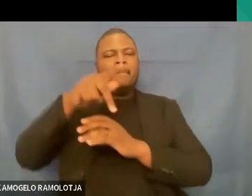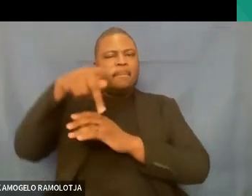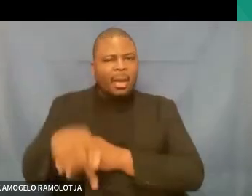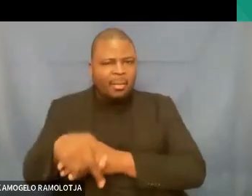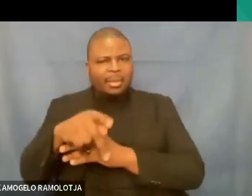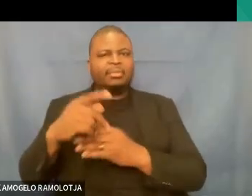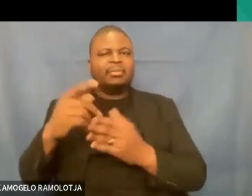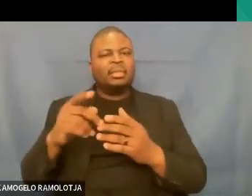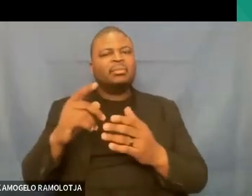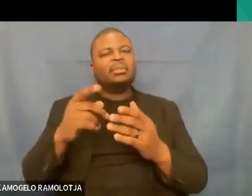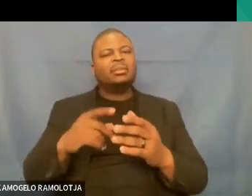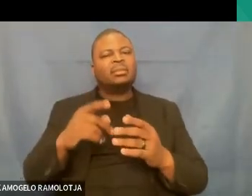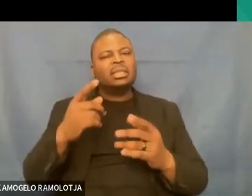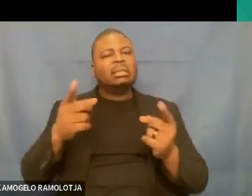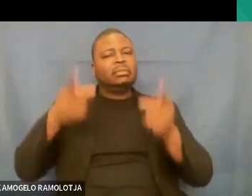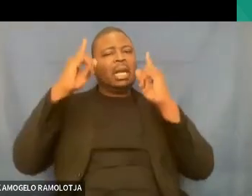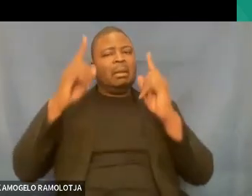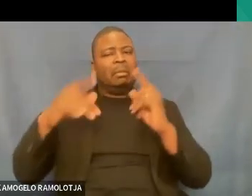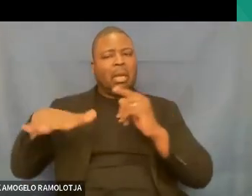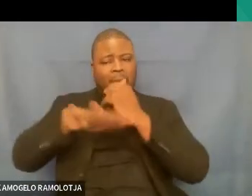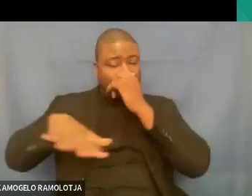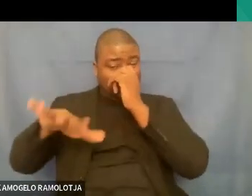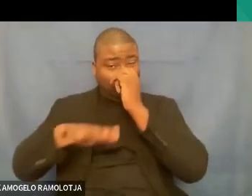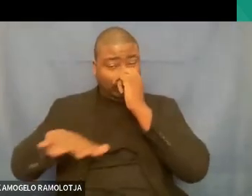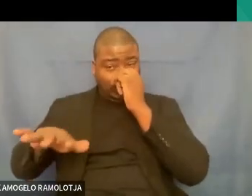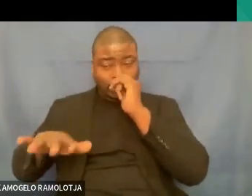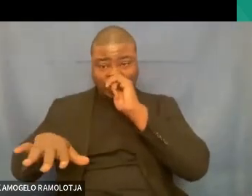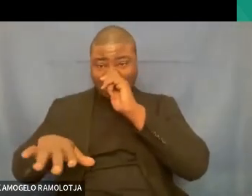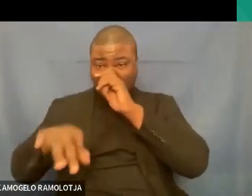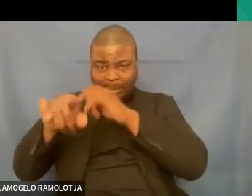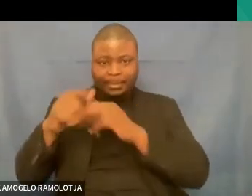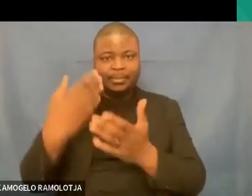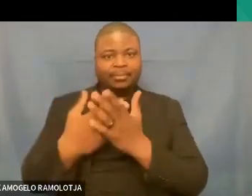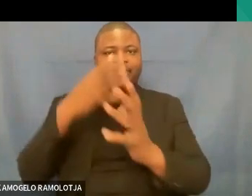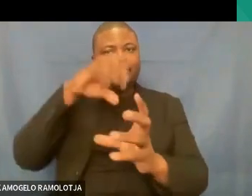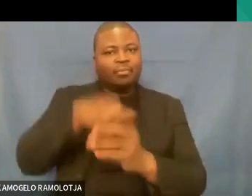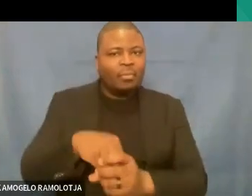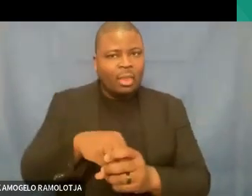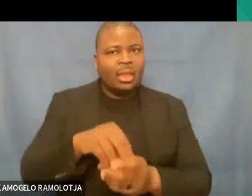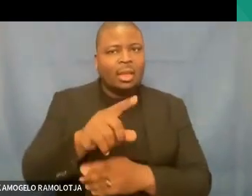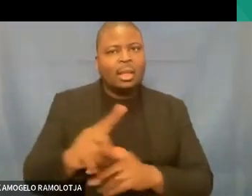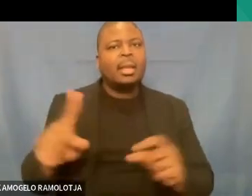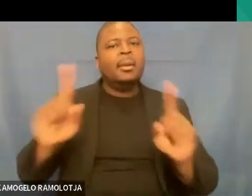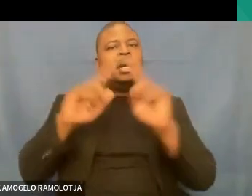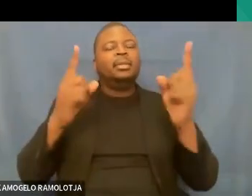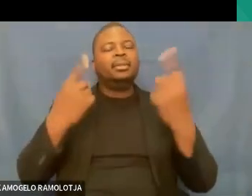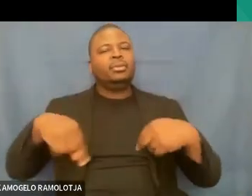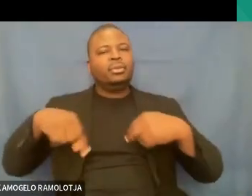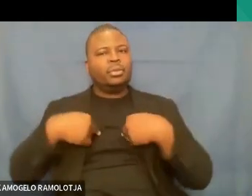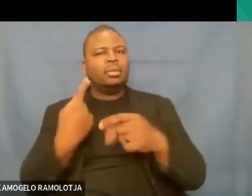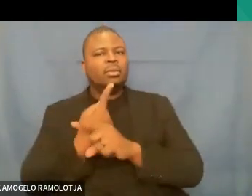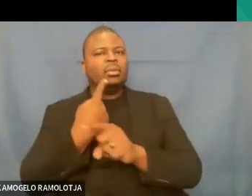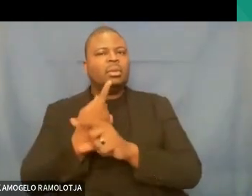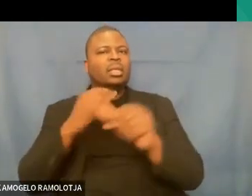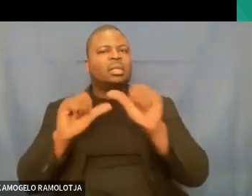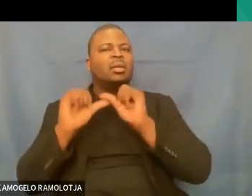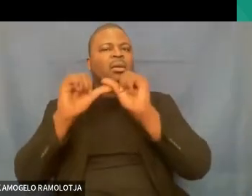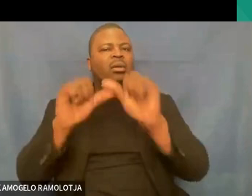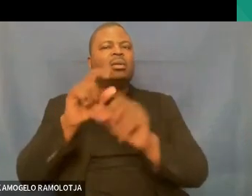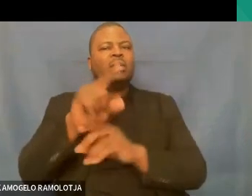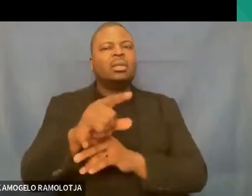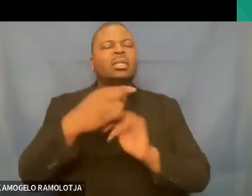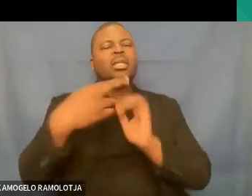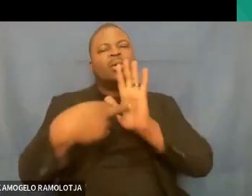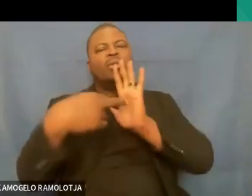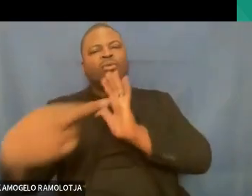services, and driving community-led monitoring to hold systems accountable. I think we're constantly talking about the role that government should